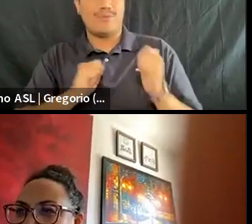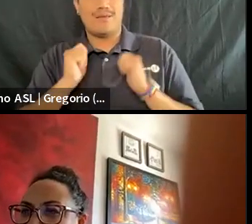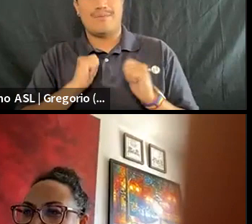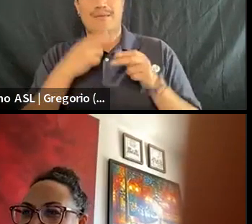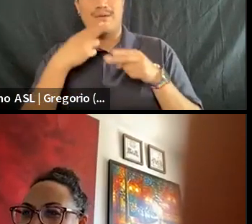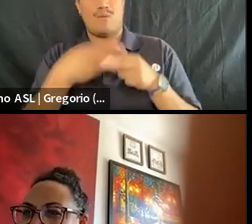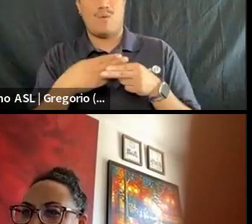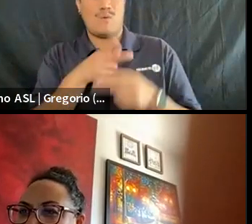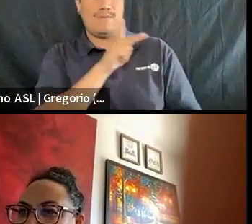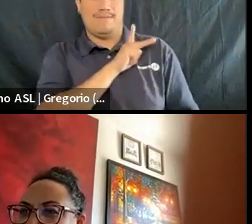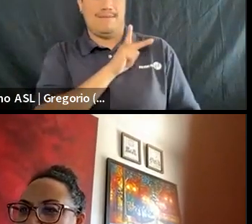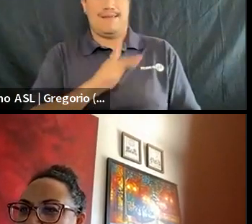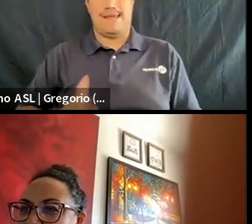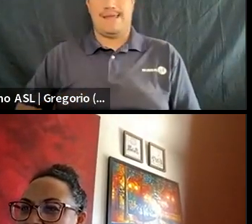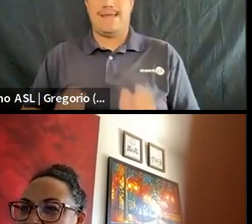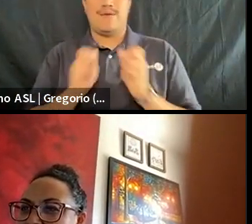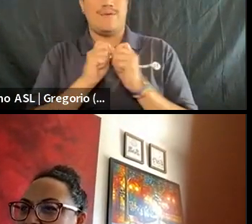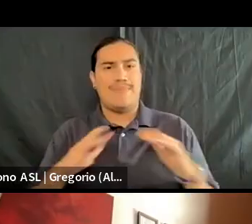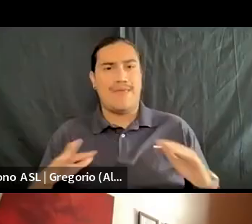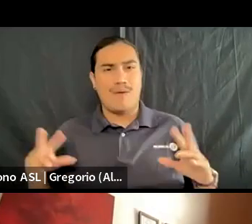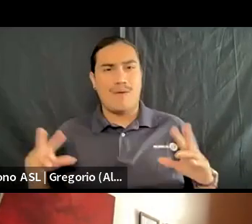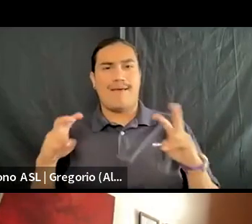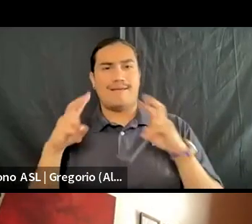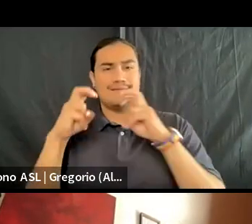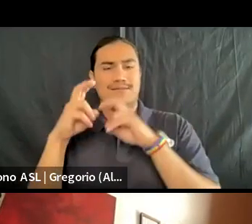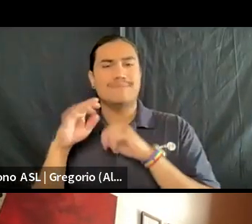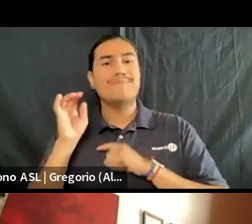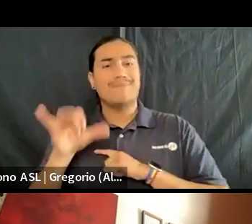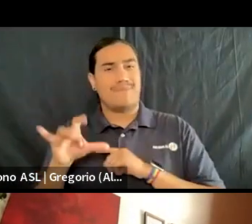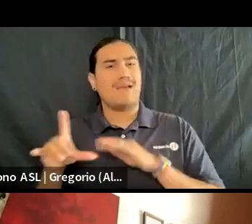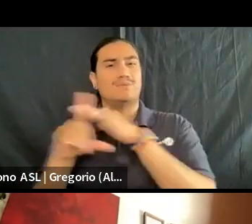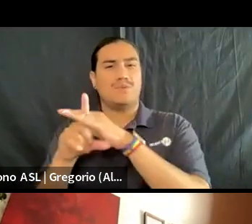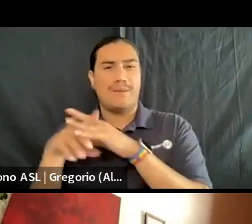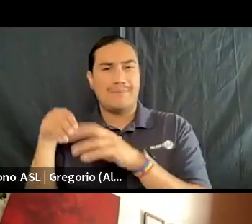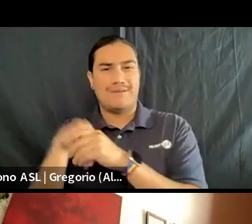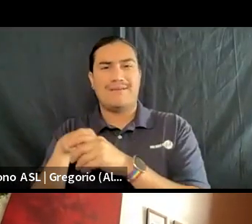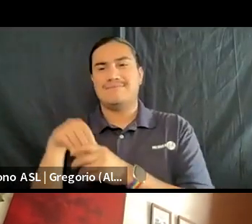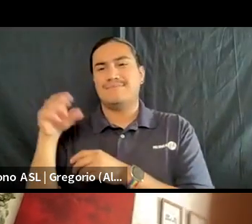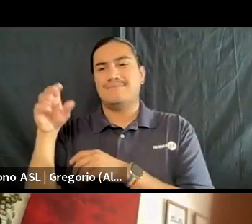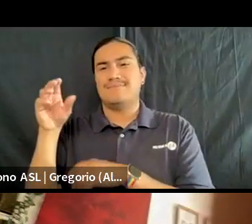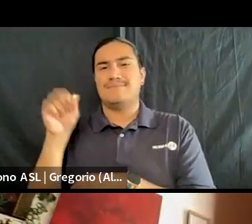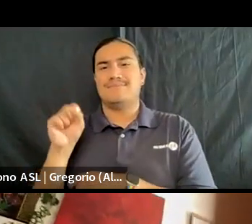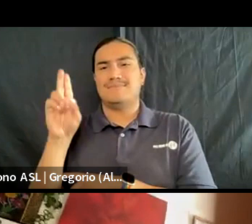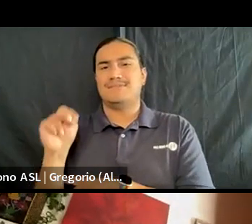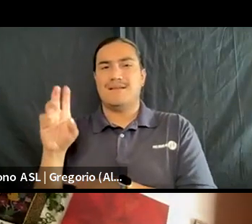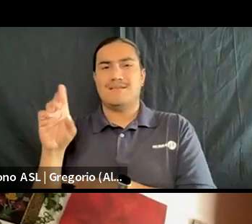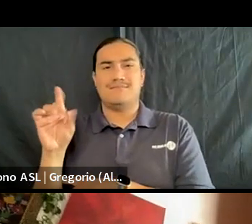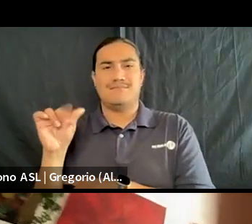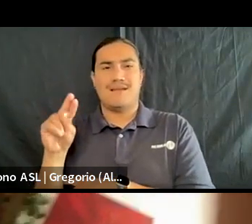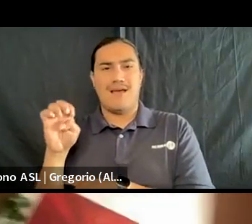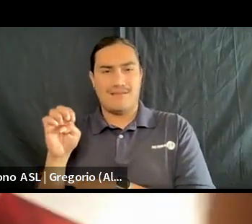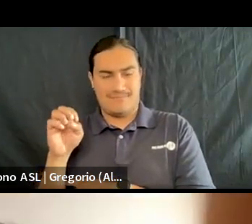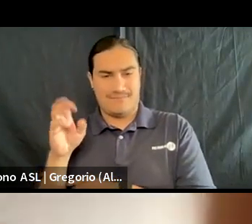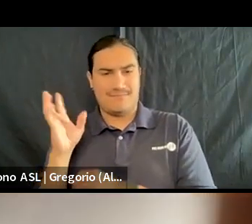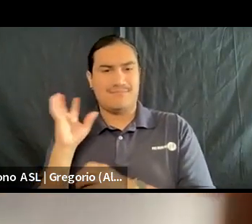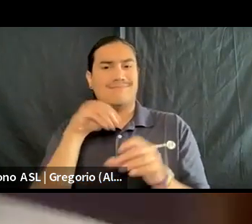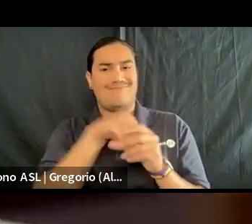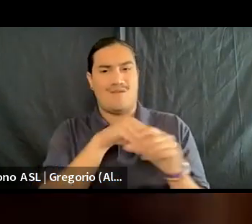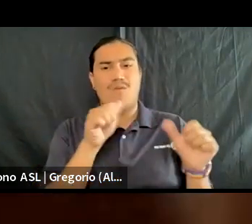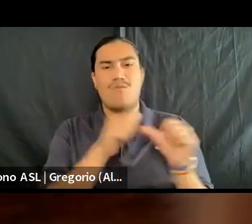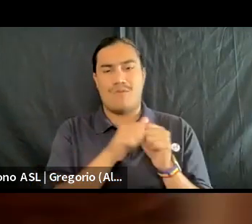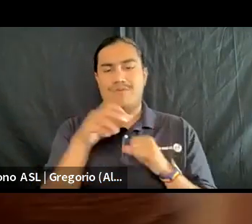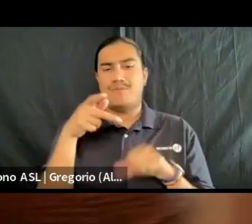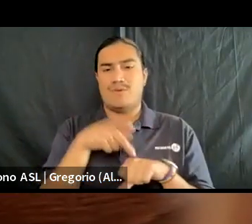Castle, that was workshopped at Sundance. It was produced later by the Puerto Rican Traveling Theater and a couple of other